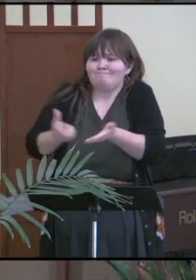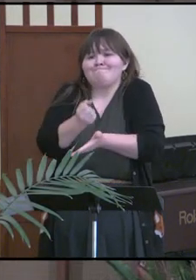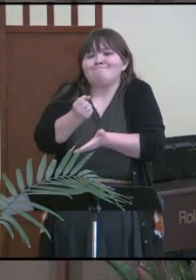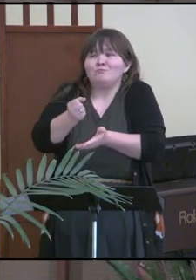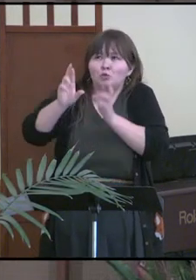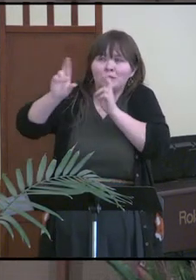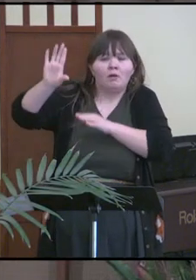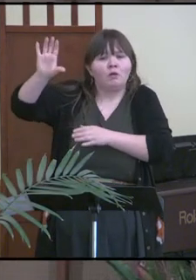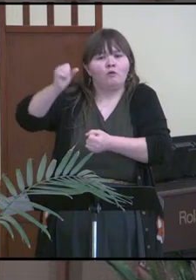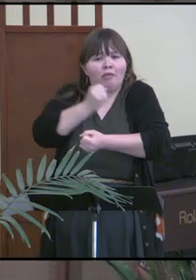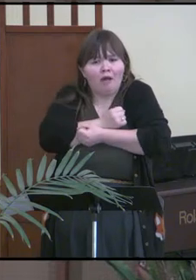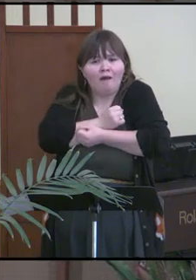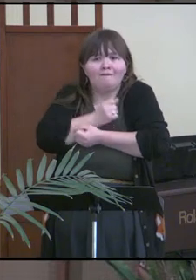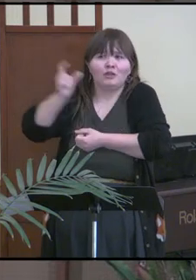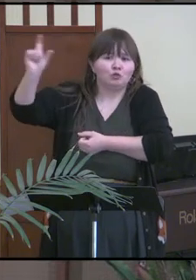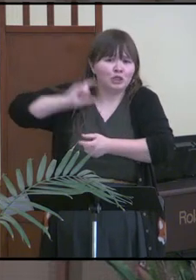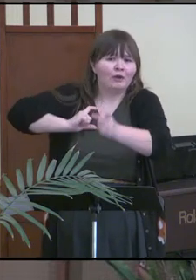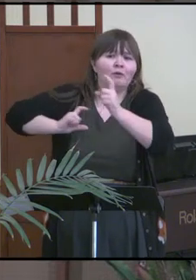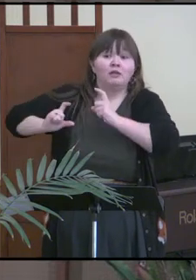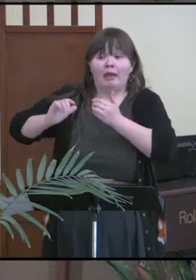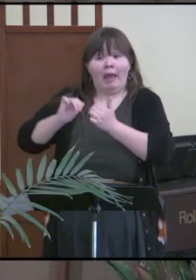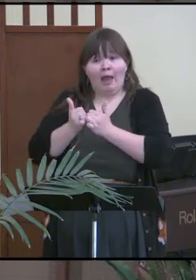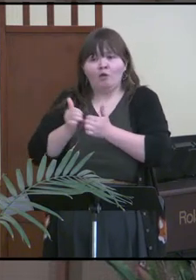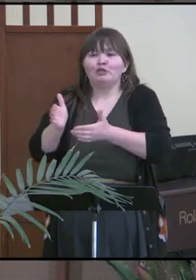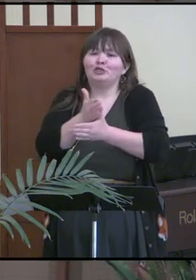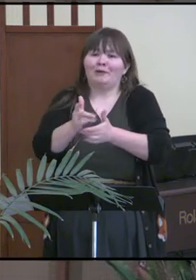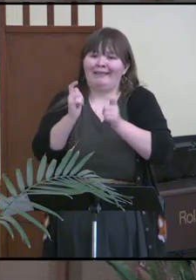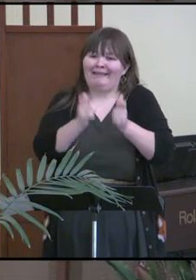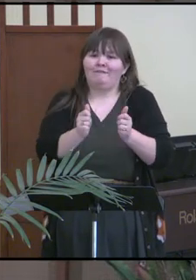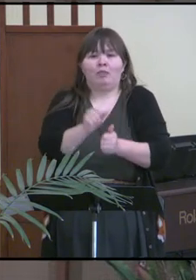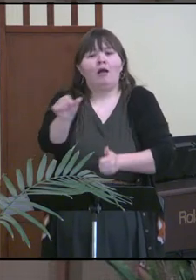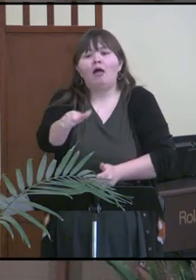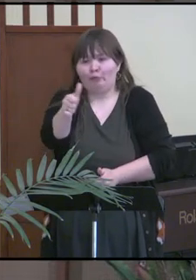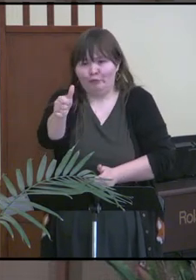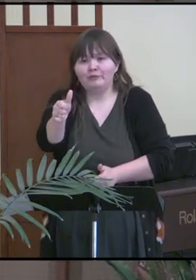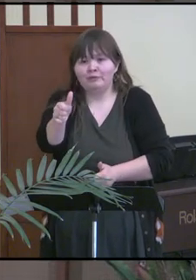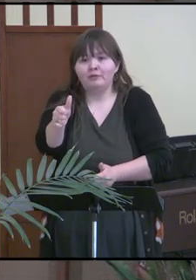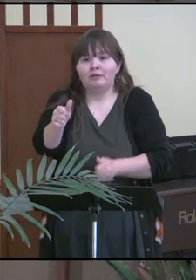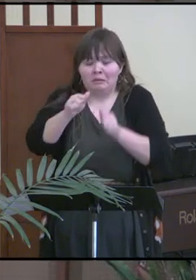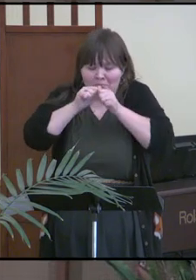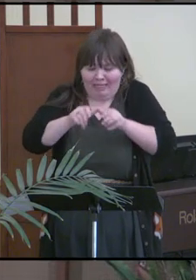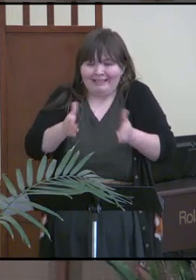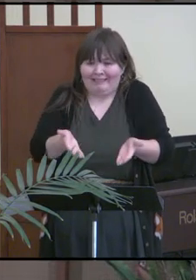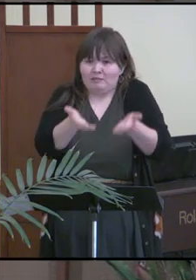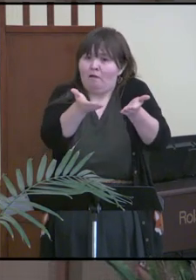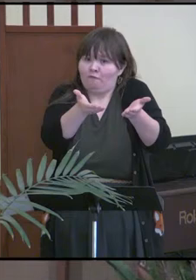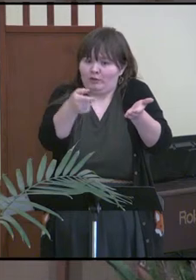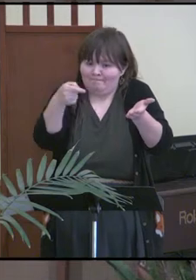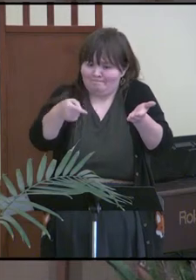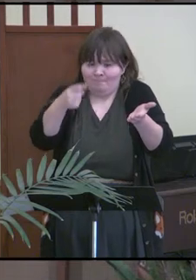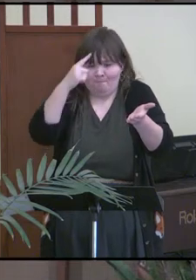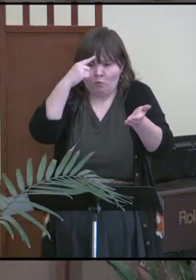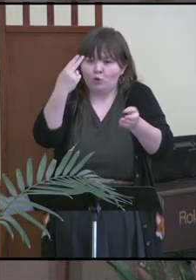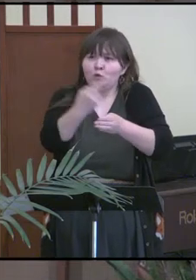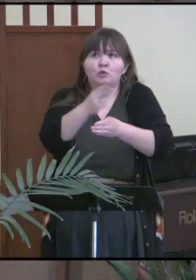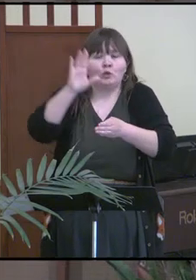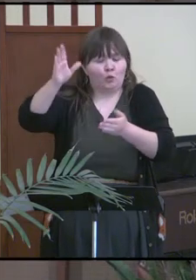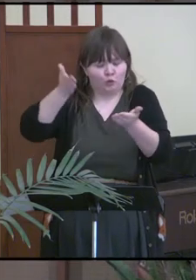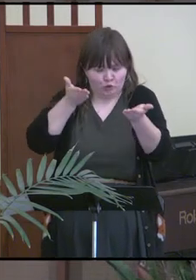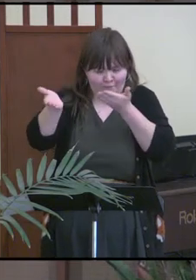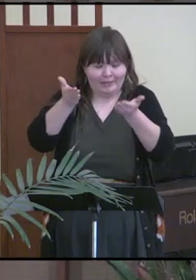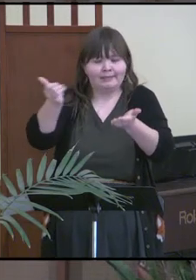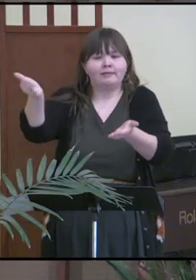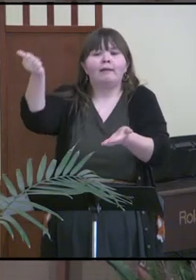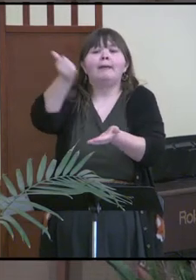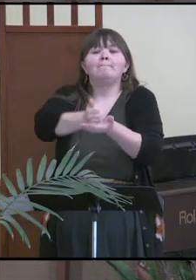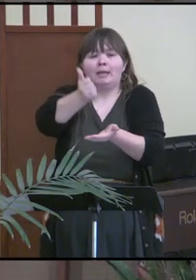respond to your love and generosity by sharing these gifts with others. Bless this offering to be used in your service.